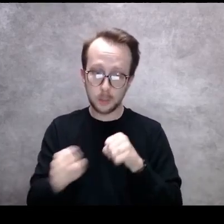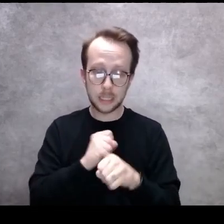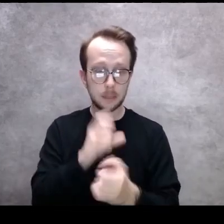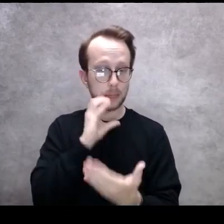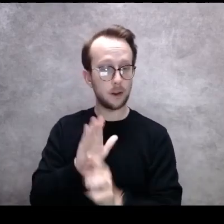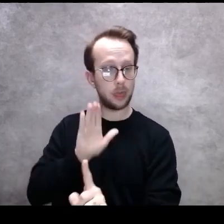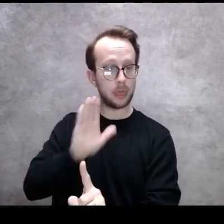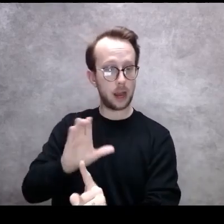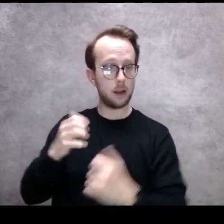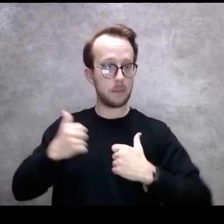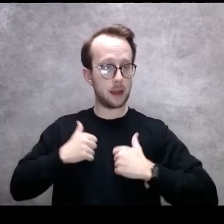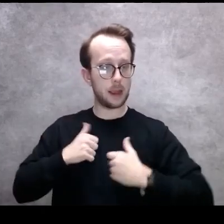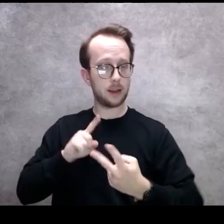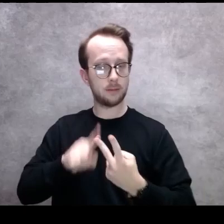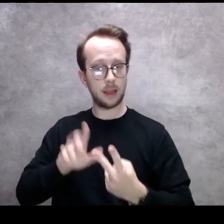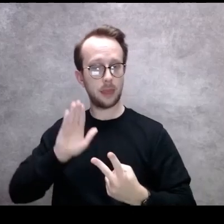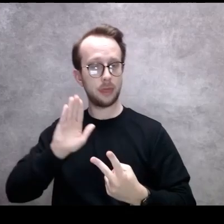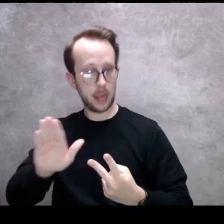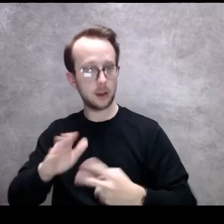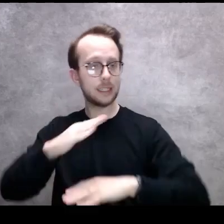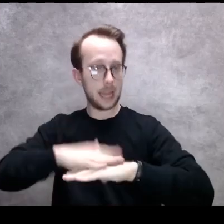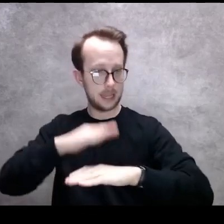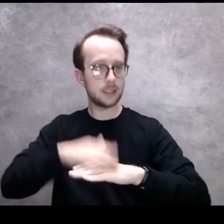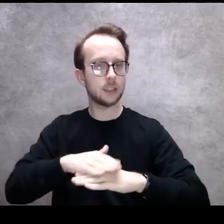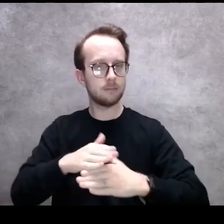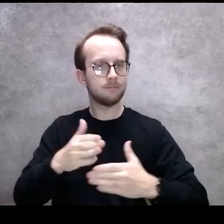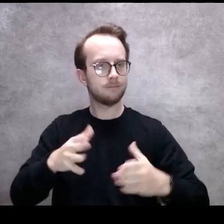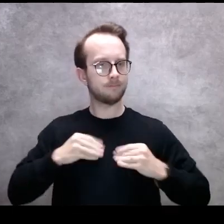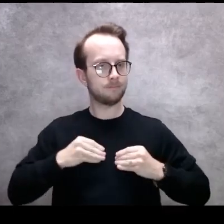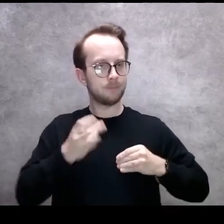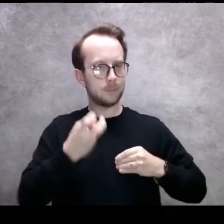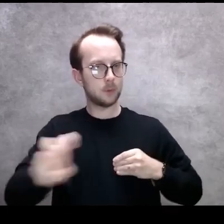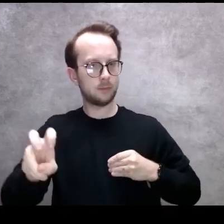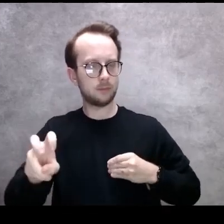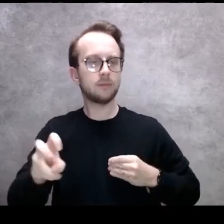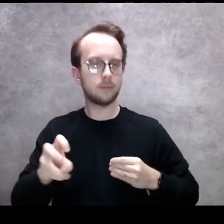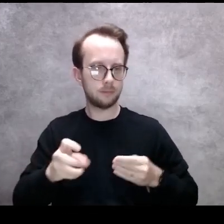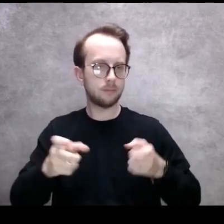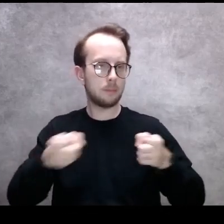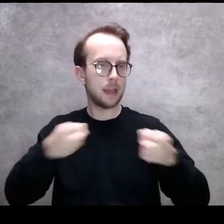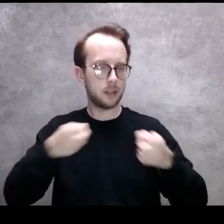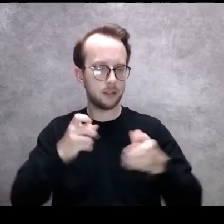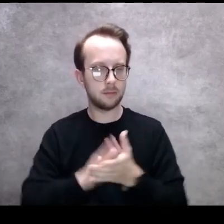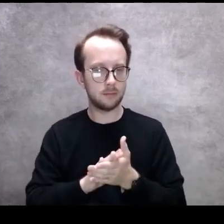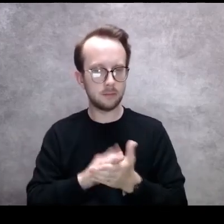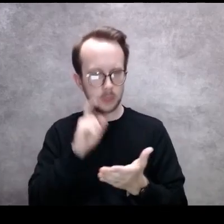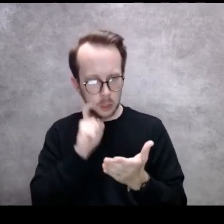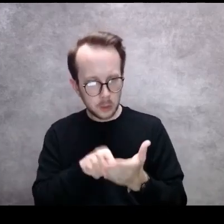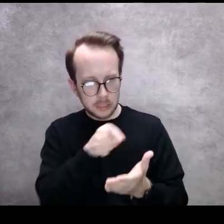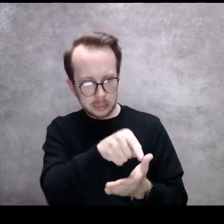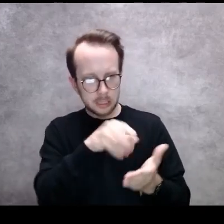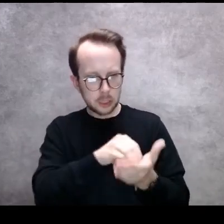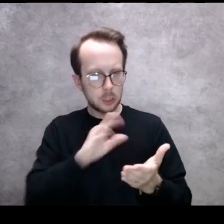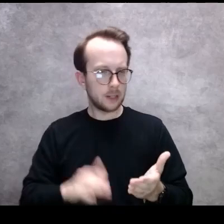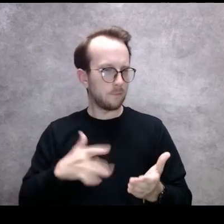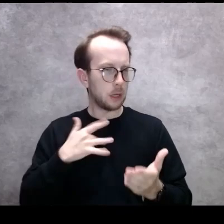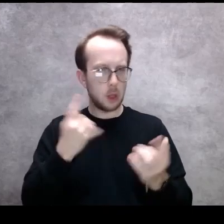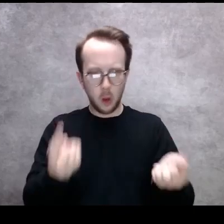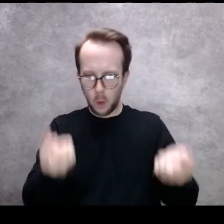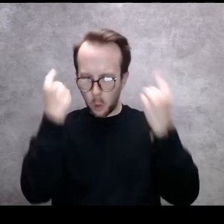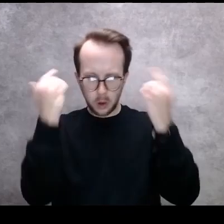to manage the transition. If you find that a student becomes too overwhelmed or anxious when looking at an entire day's